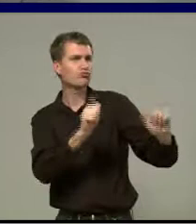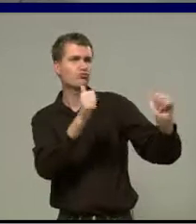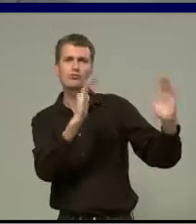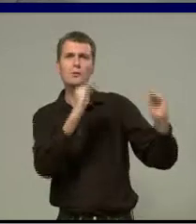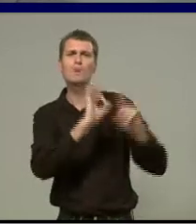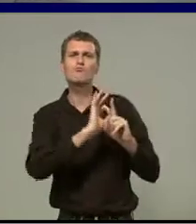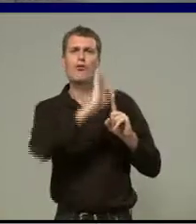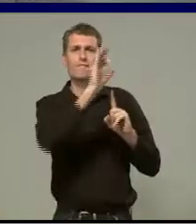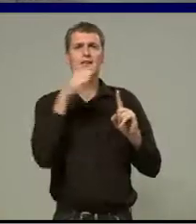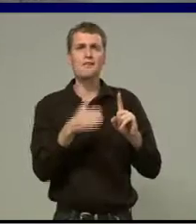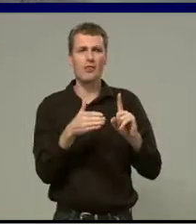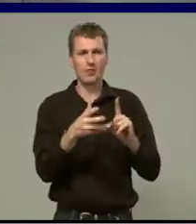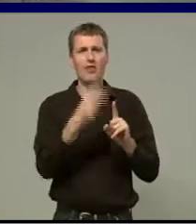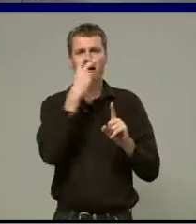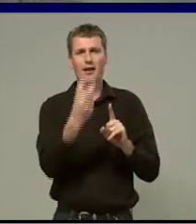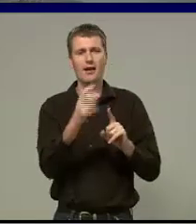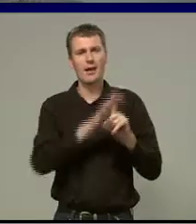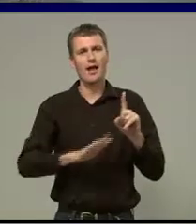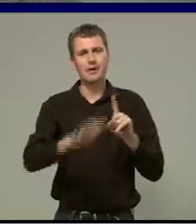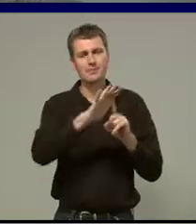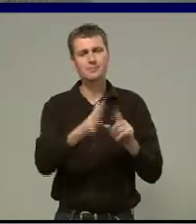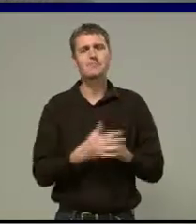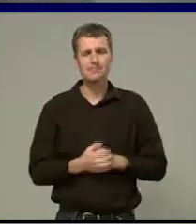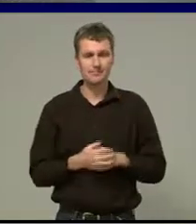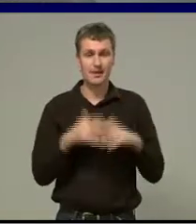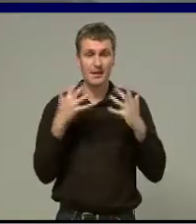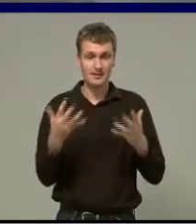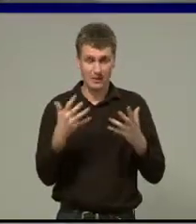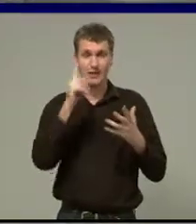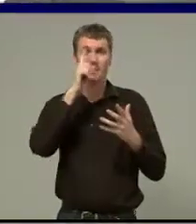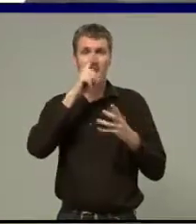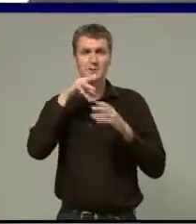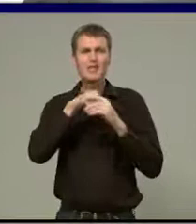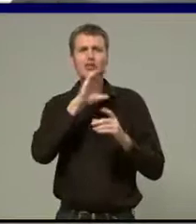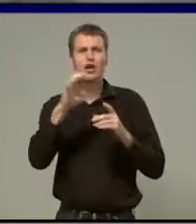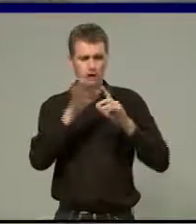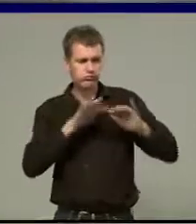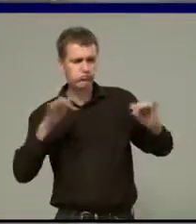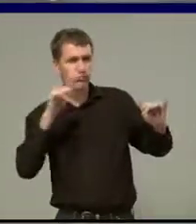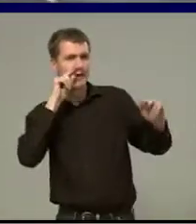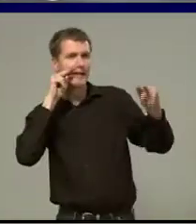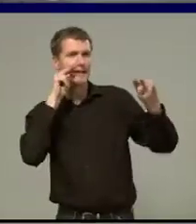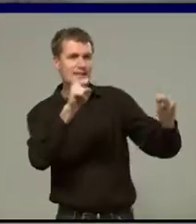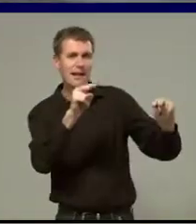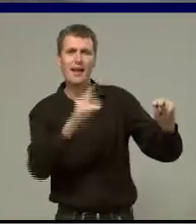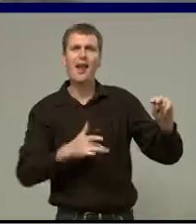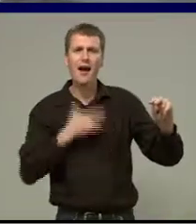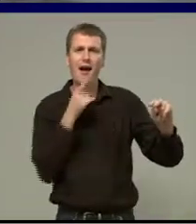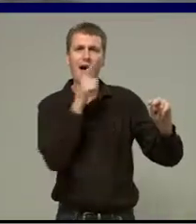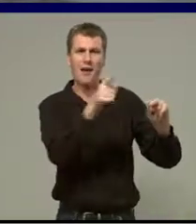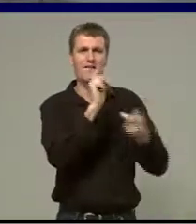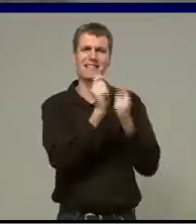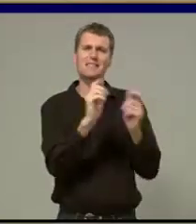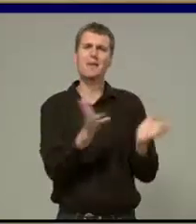Park. And once more the youth of our city can see live our test players rather than simply